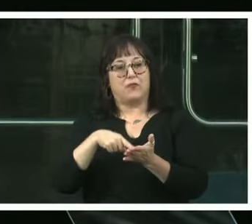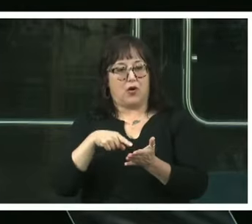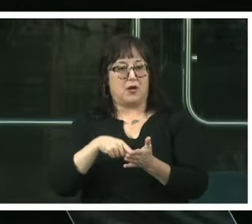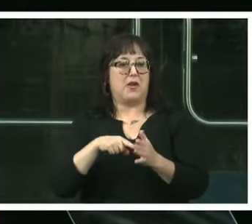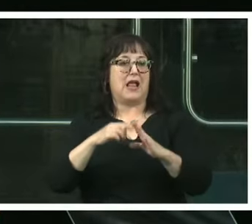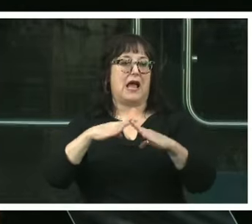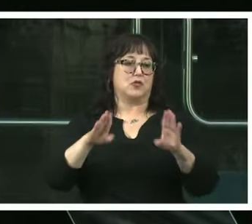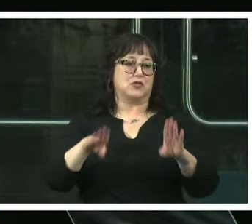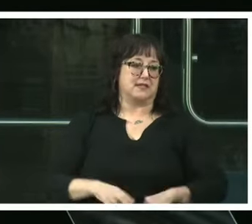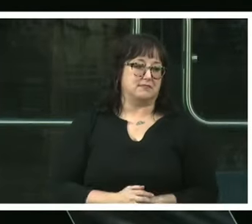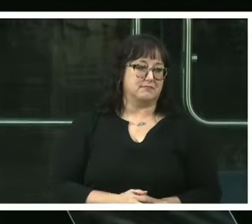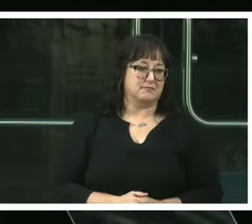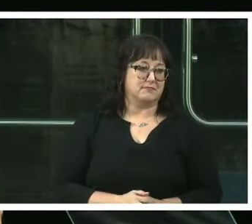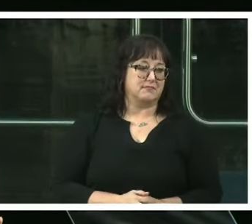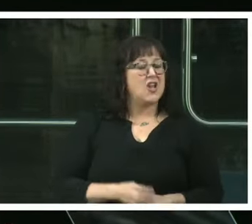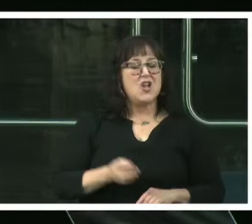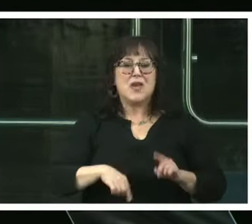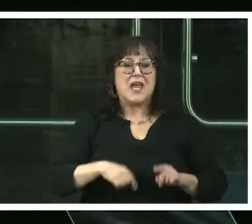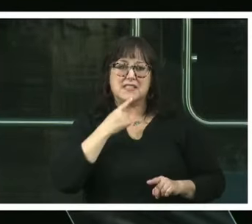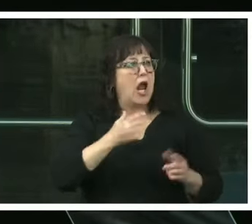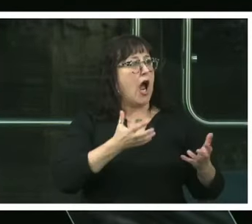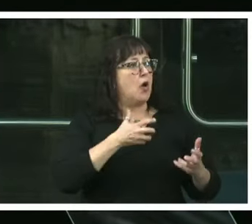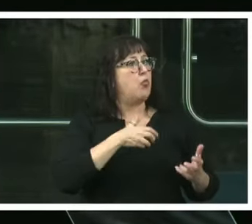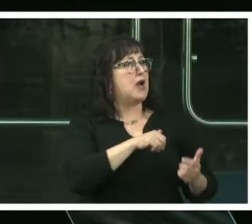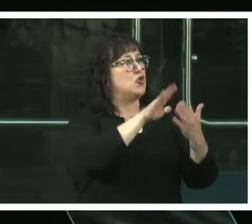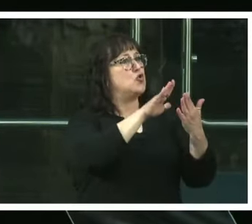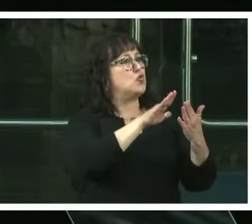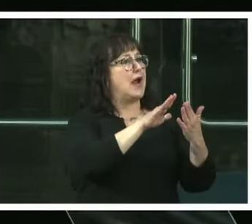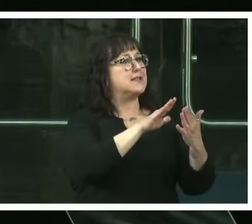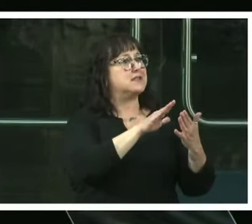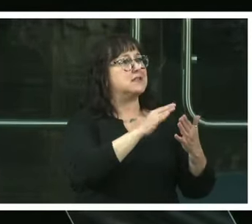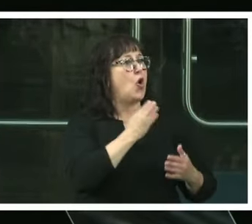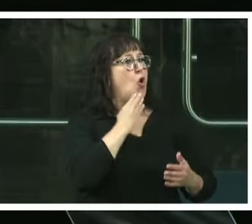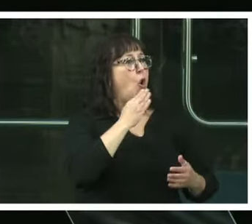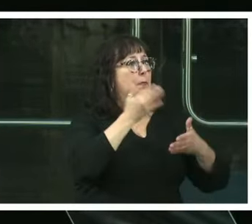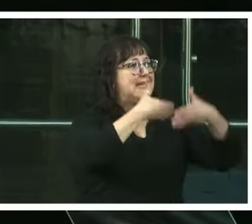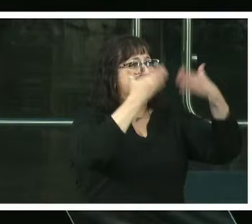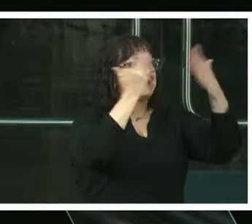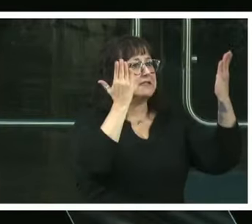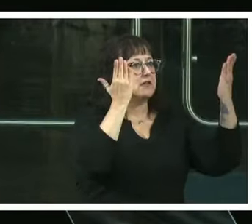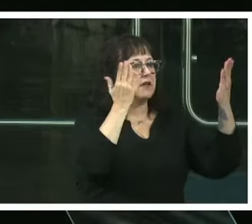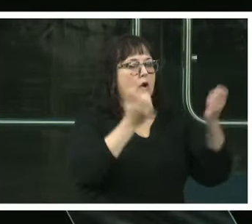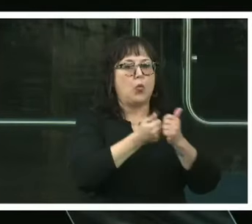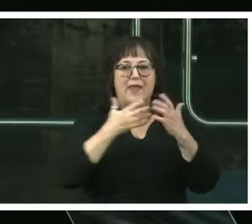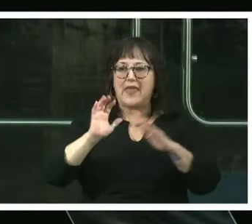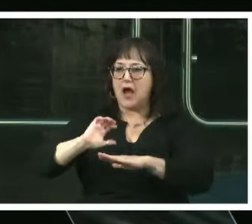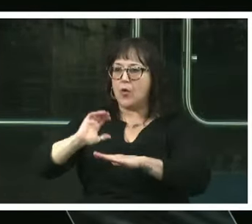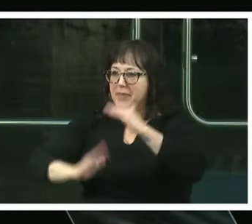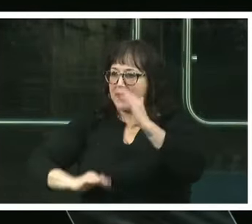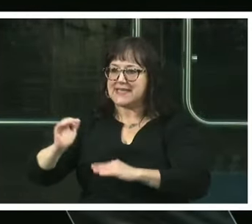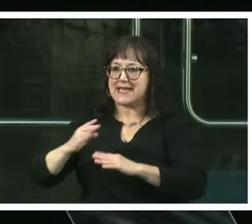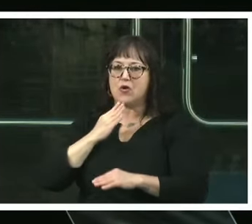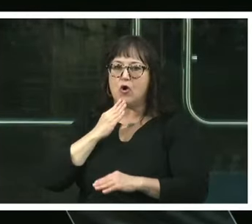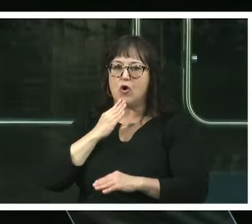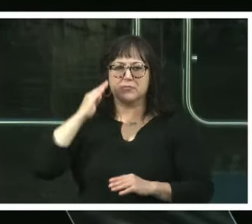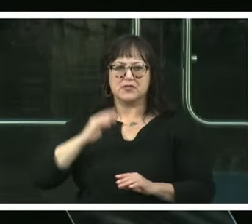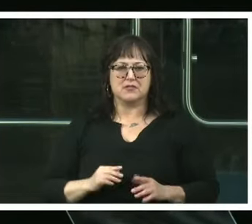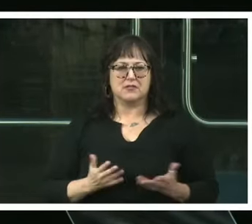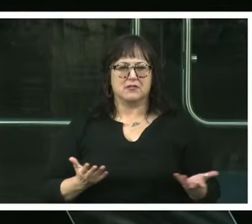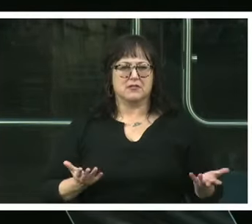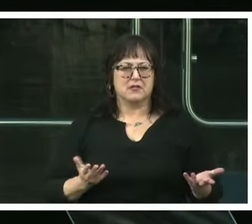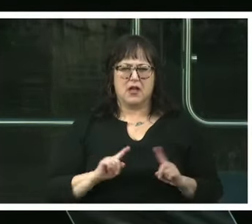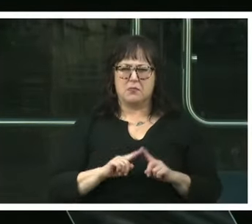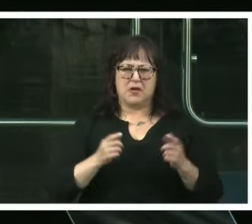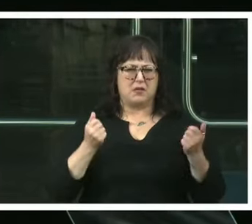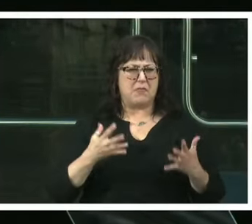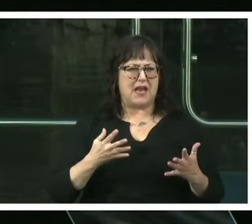You cannot say you want to address homelessness without building homes. And yet so many of the